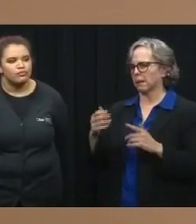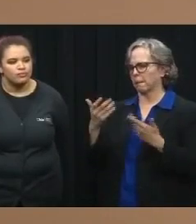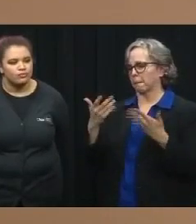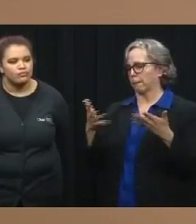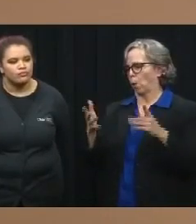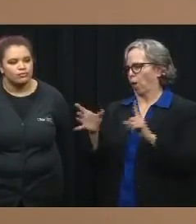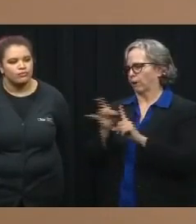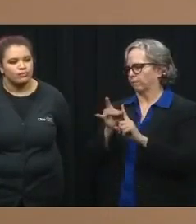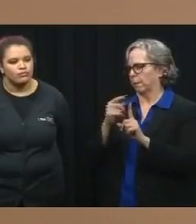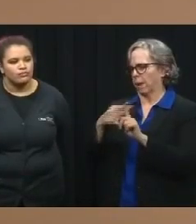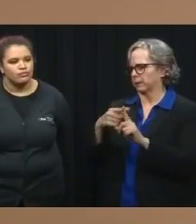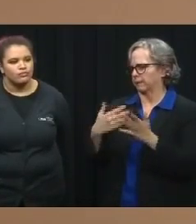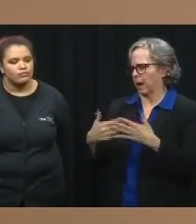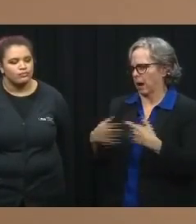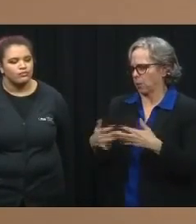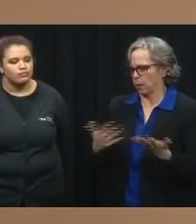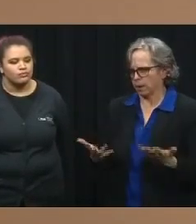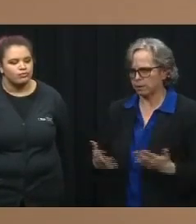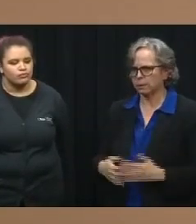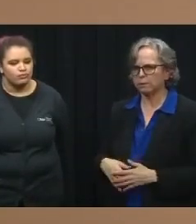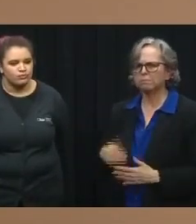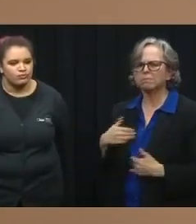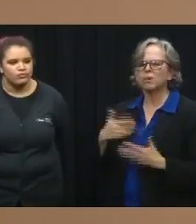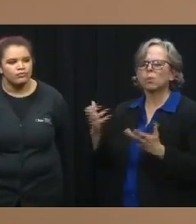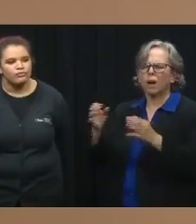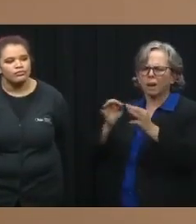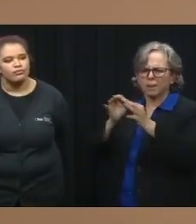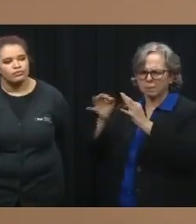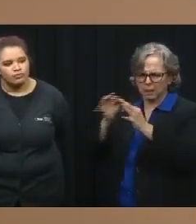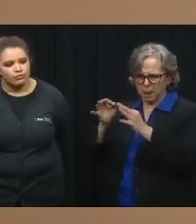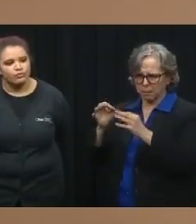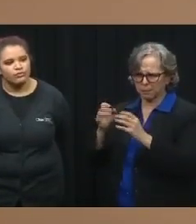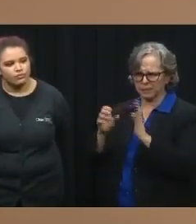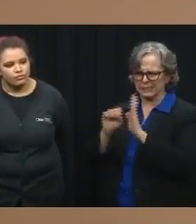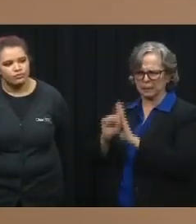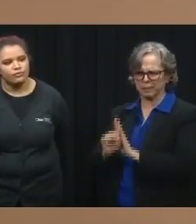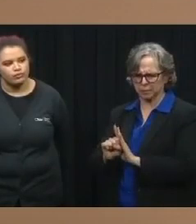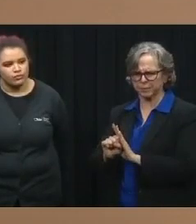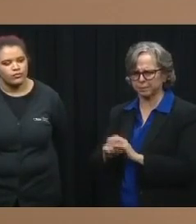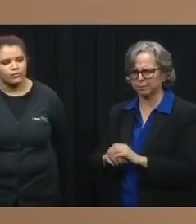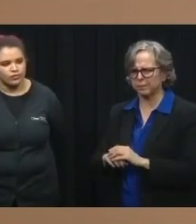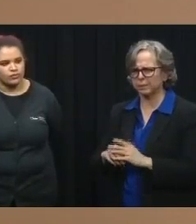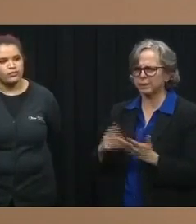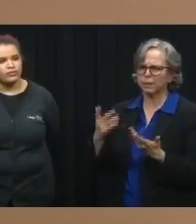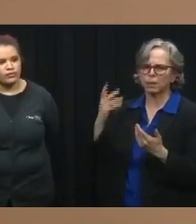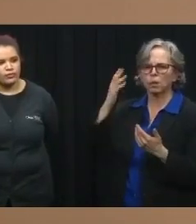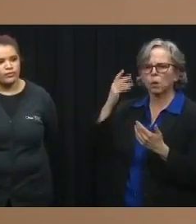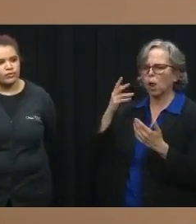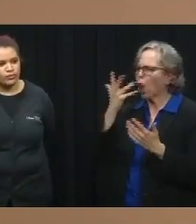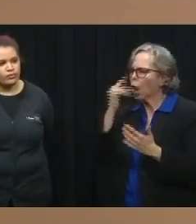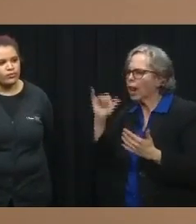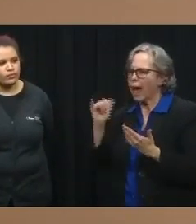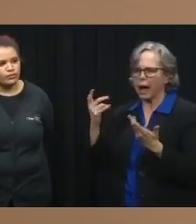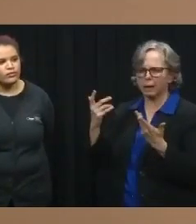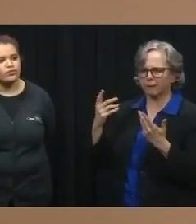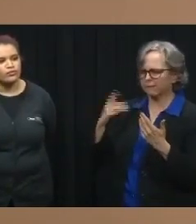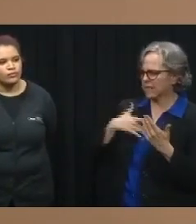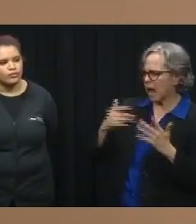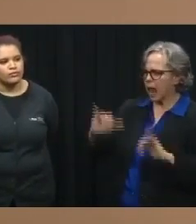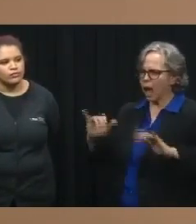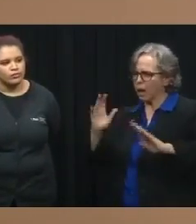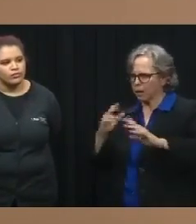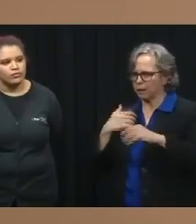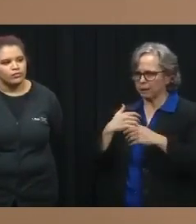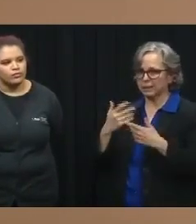symptoms to folks out there. We talk a lot about what to look for being flu-like. Some of the data we're looking at now is showing that it